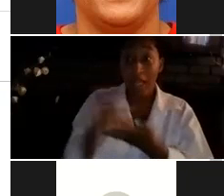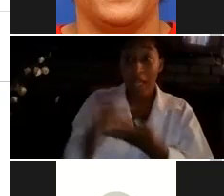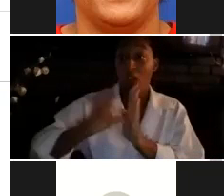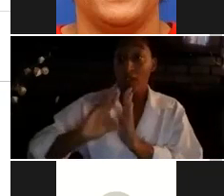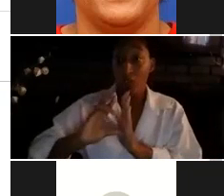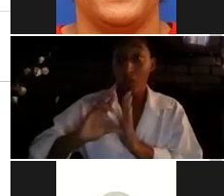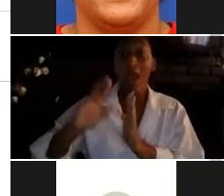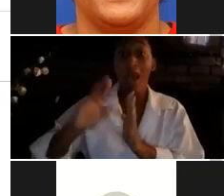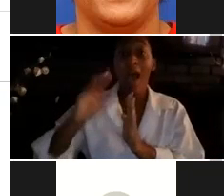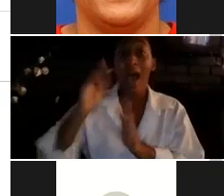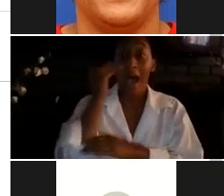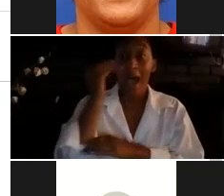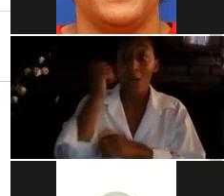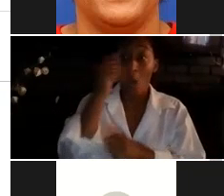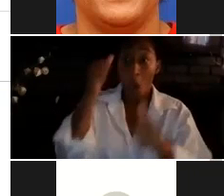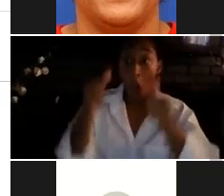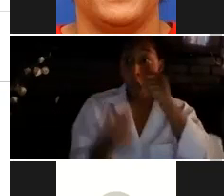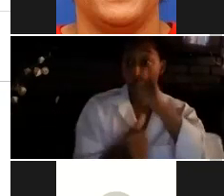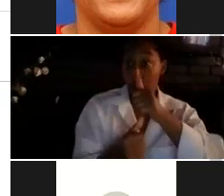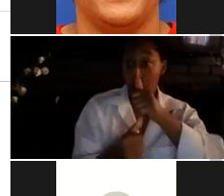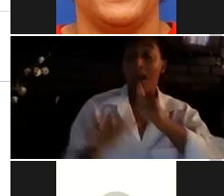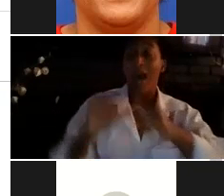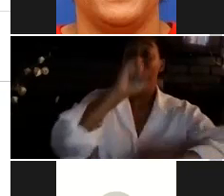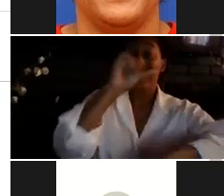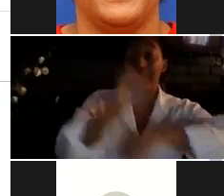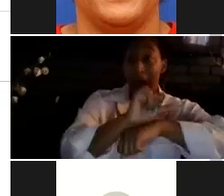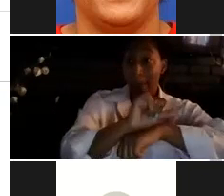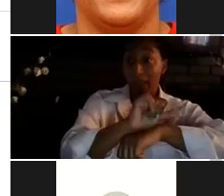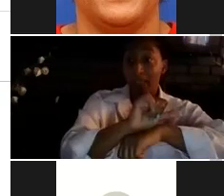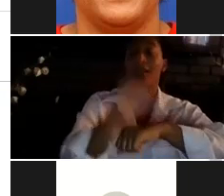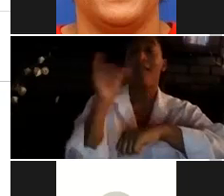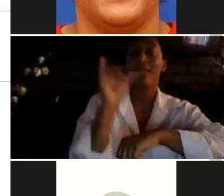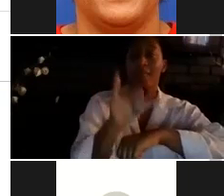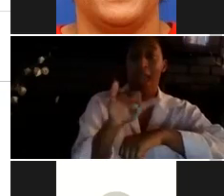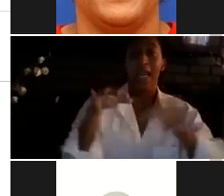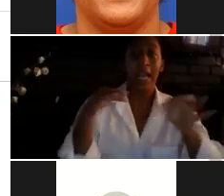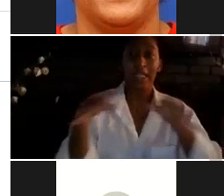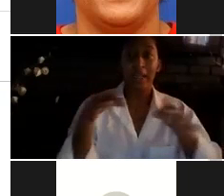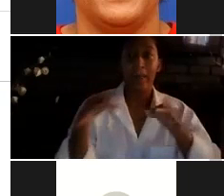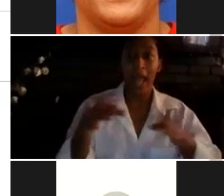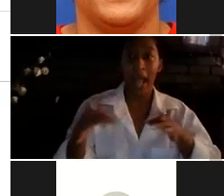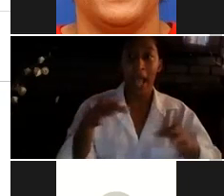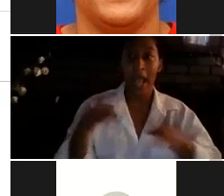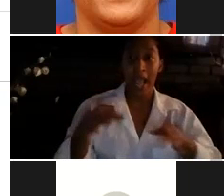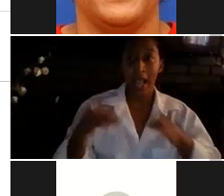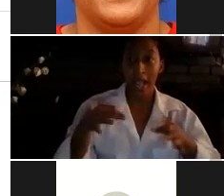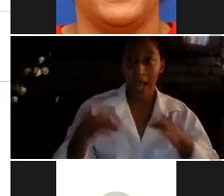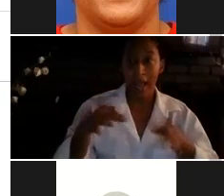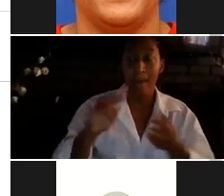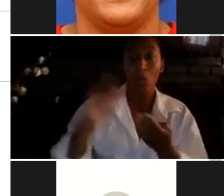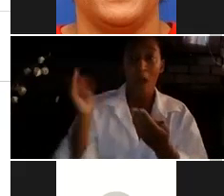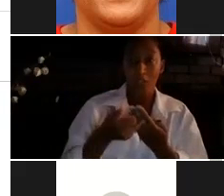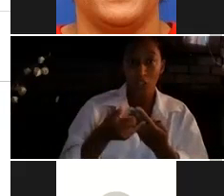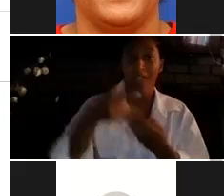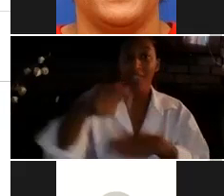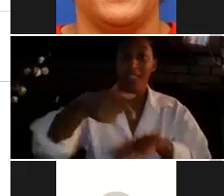various assignment categories are explained. So it's being a little bit slow here, so just bear with me. As soon as it comes